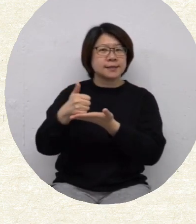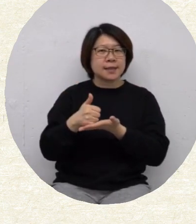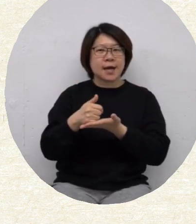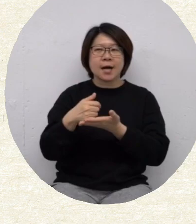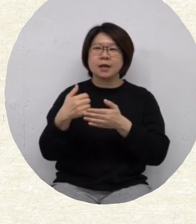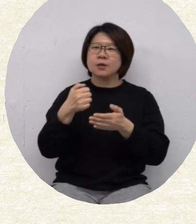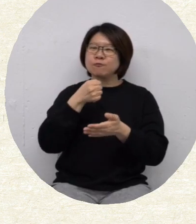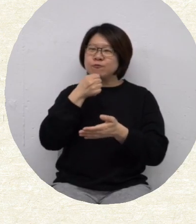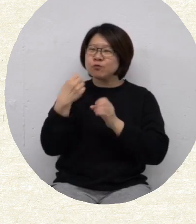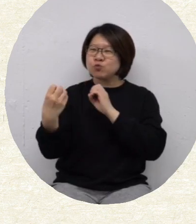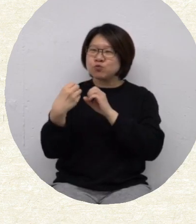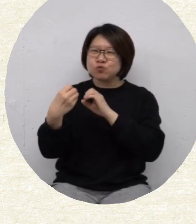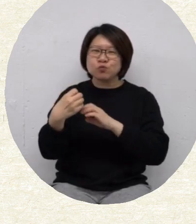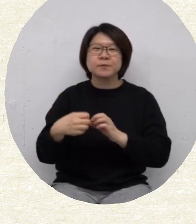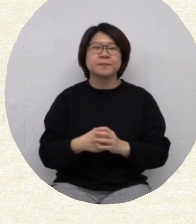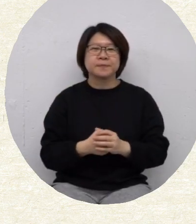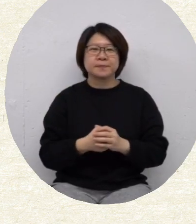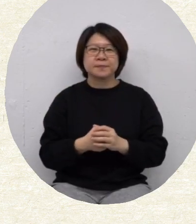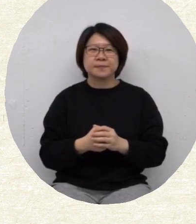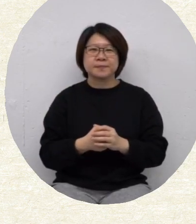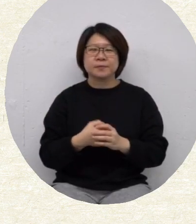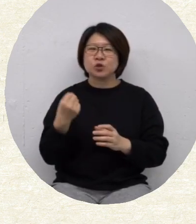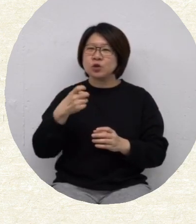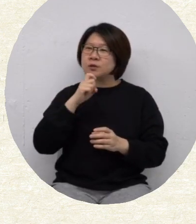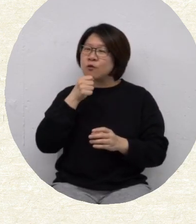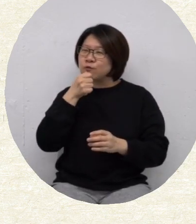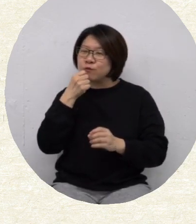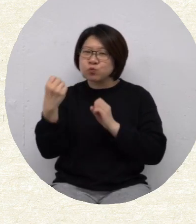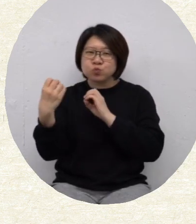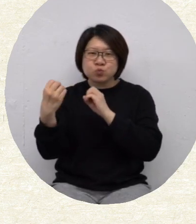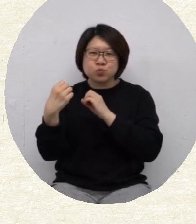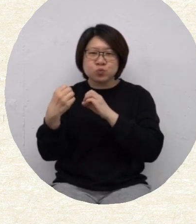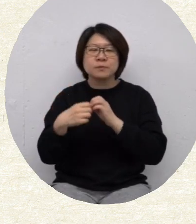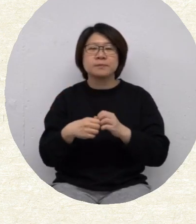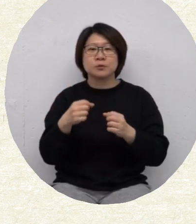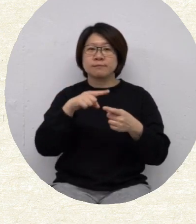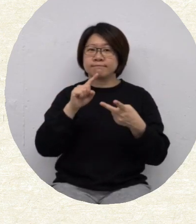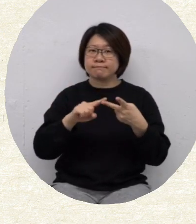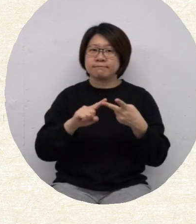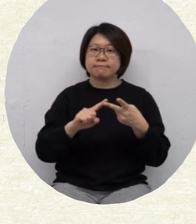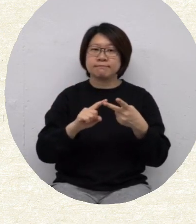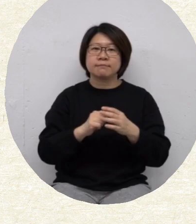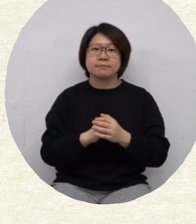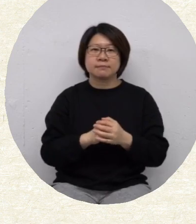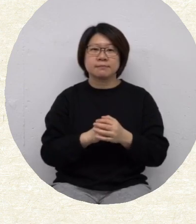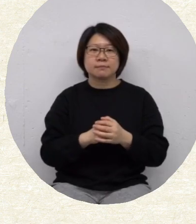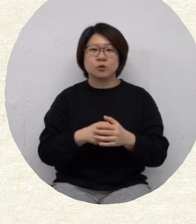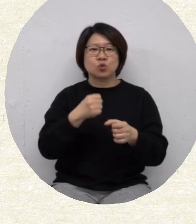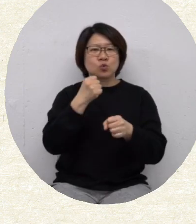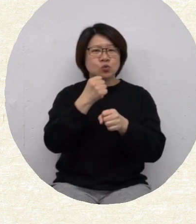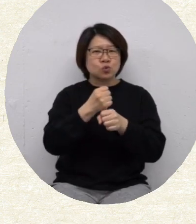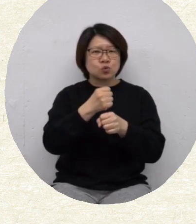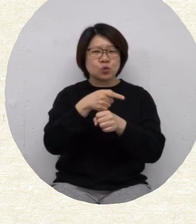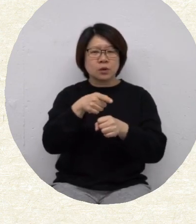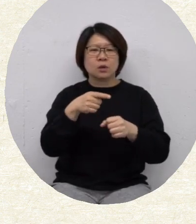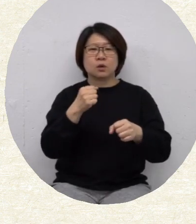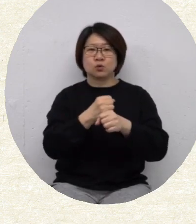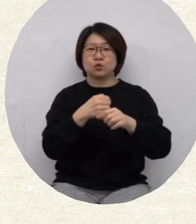a series of fruitful programs for Beyond Paper, such as conversation series,